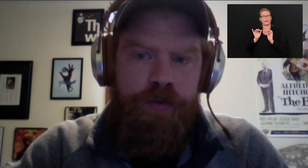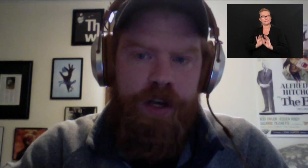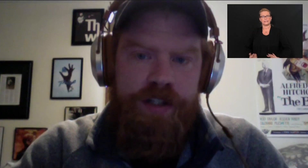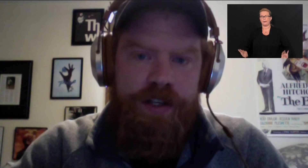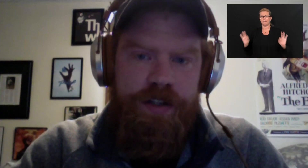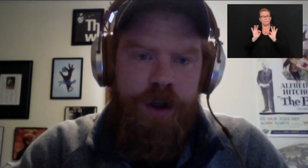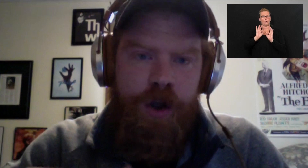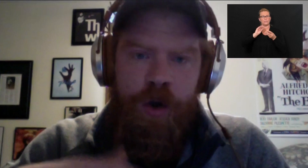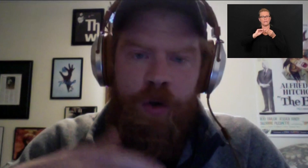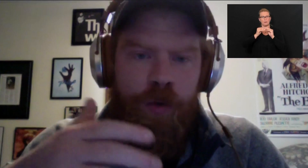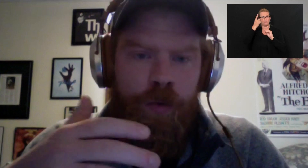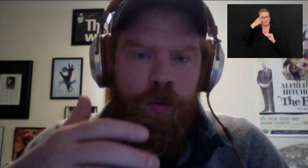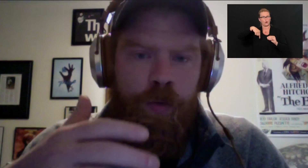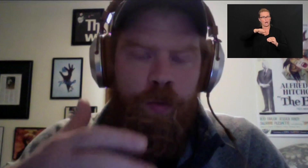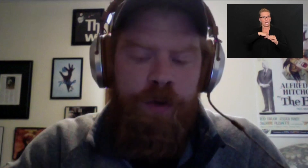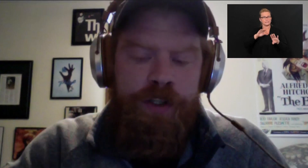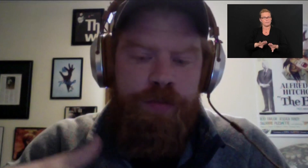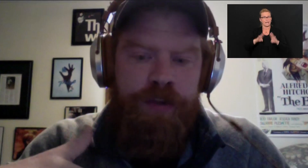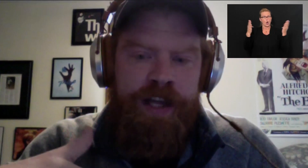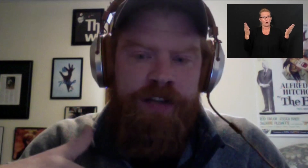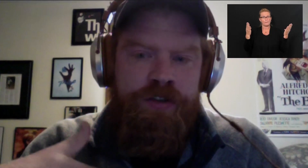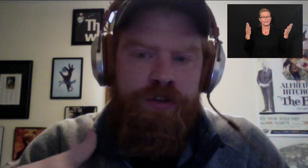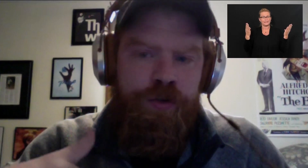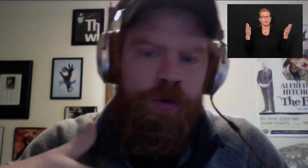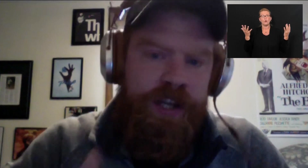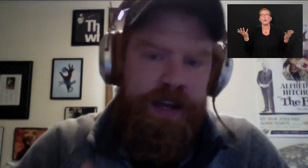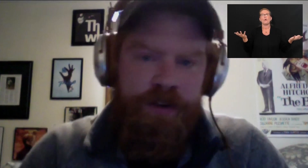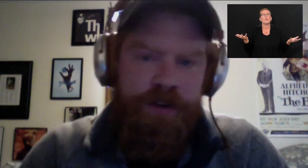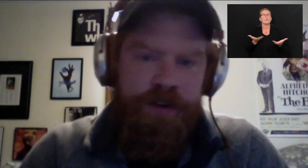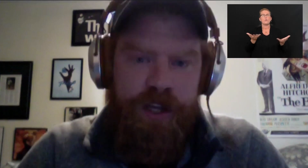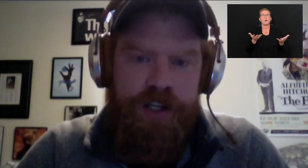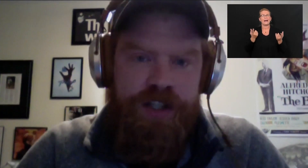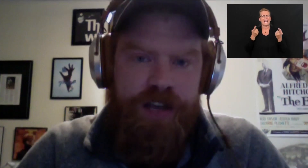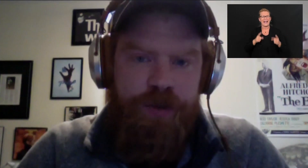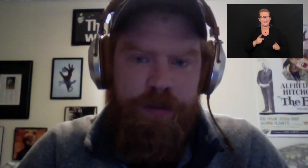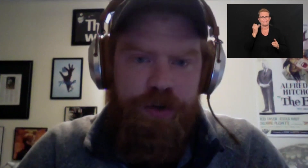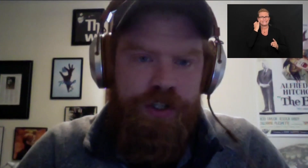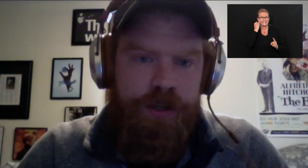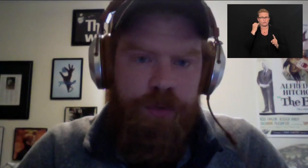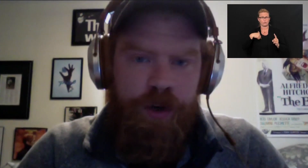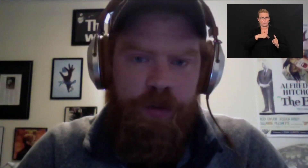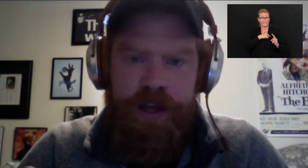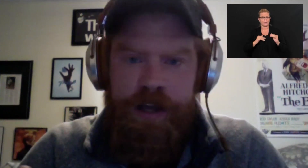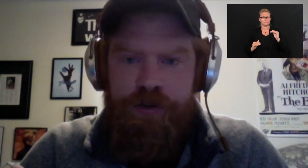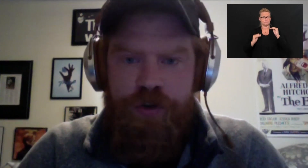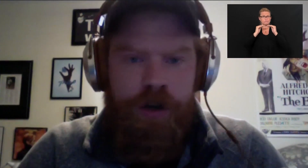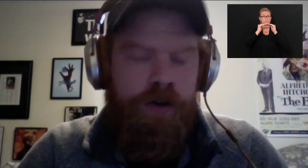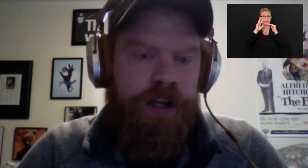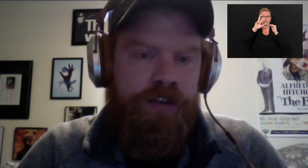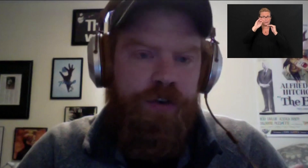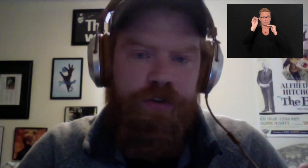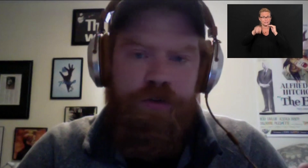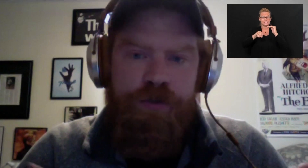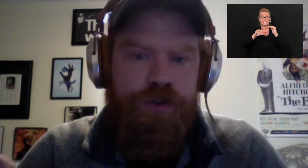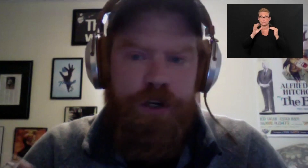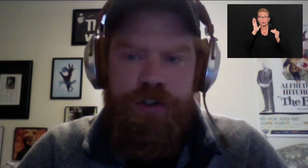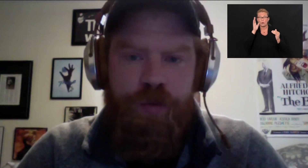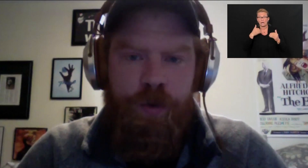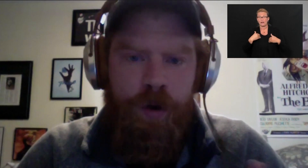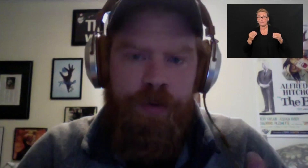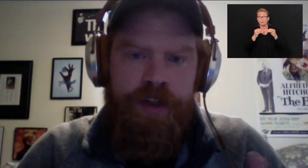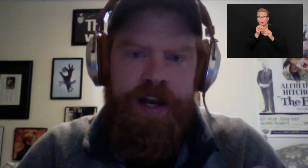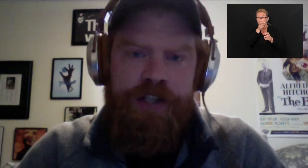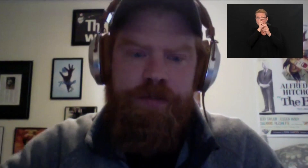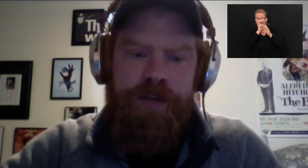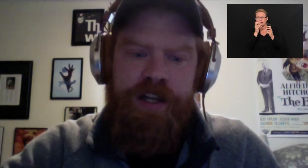reopening process, what do you plan to do when we inevitably reach that 3% point? Will that trigger any further restriction?